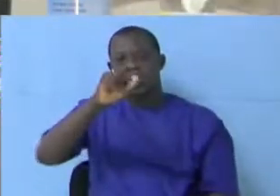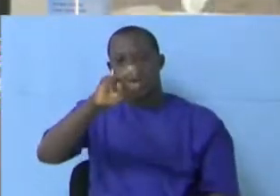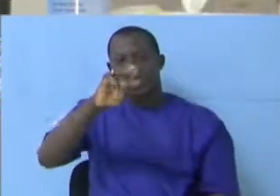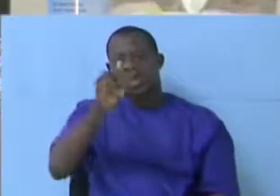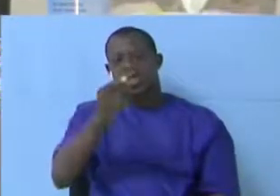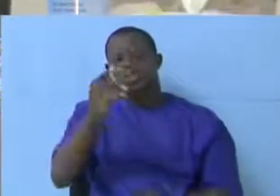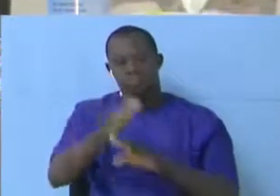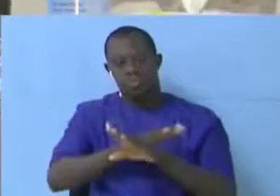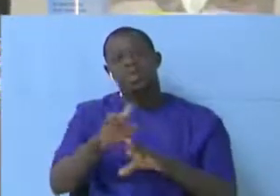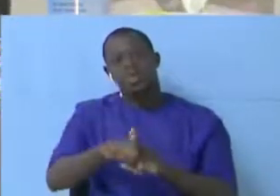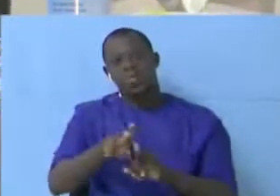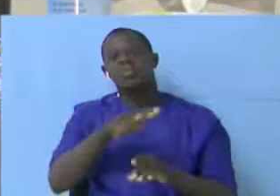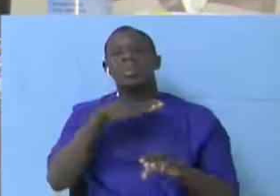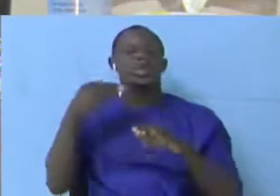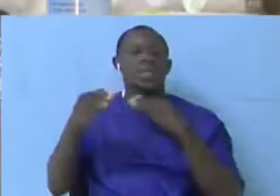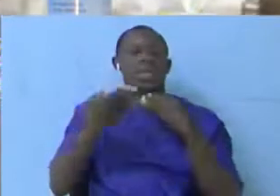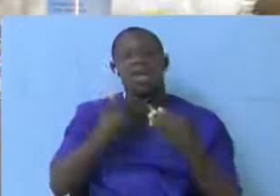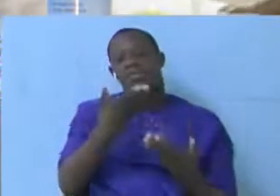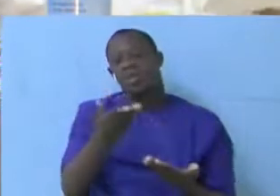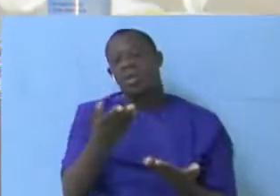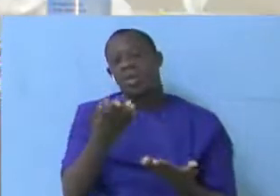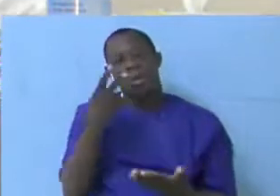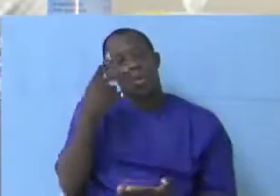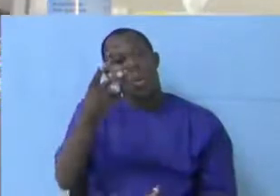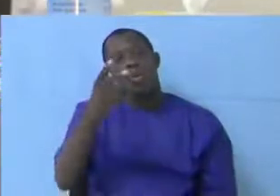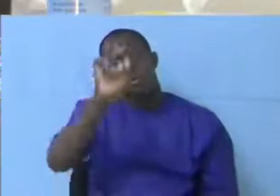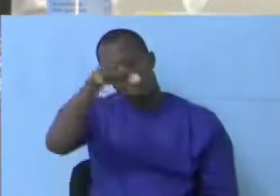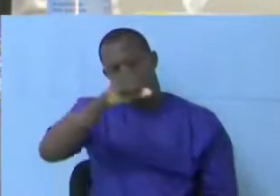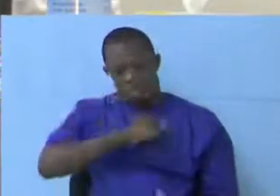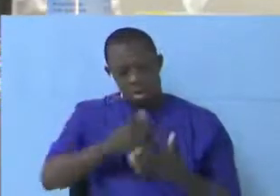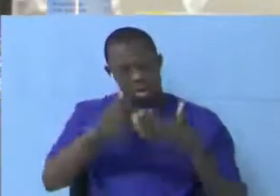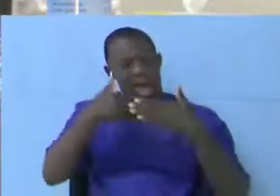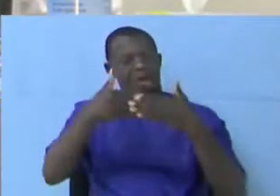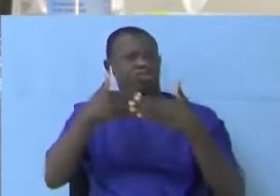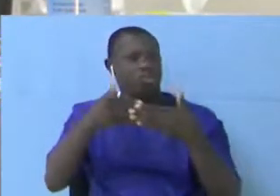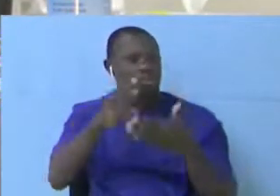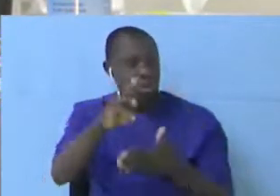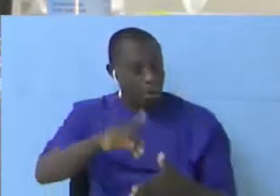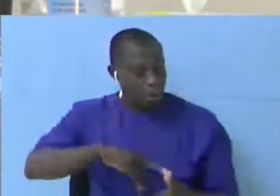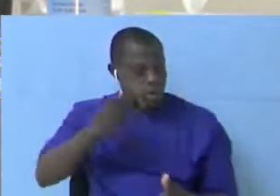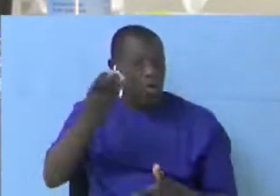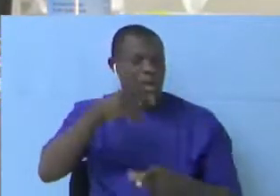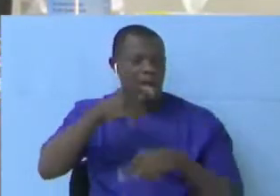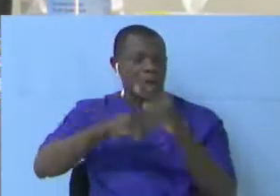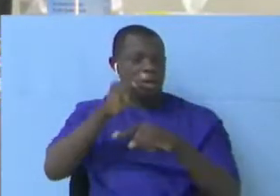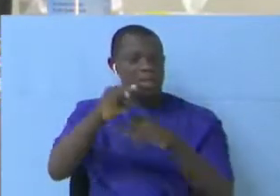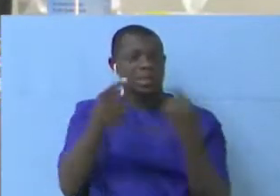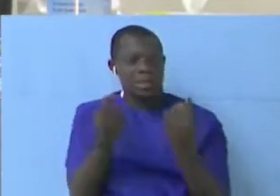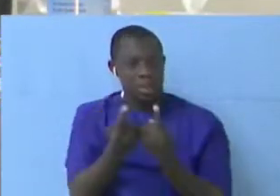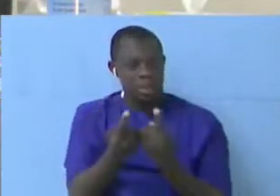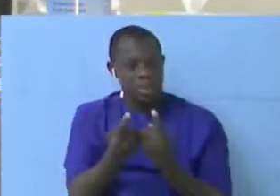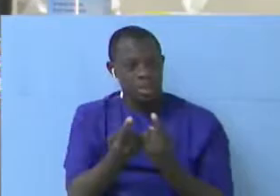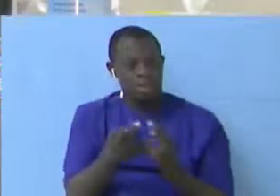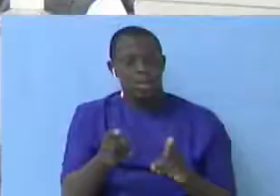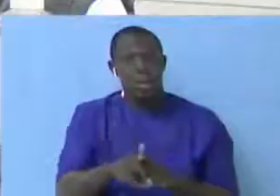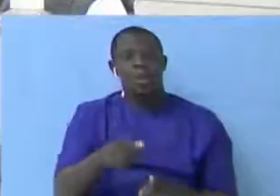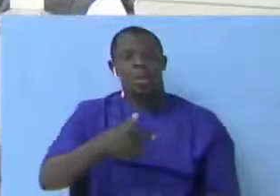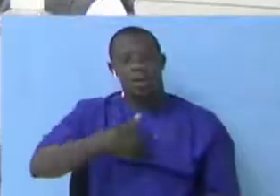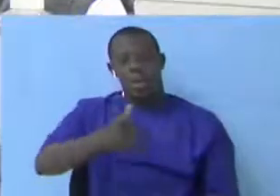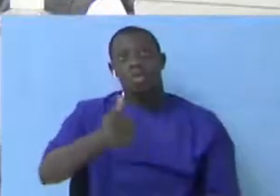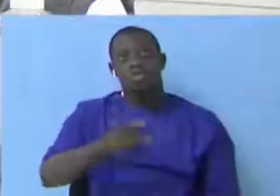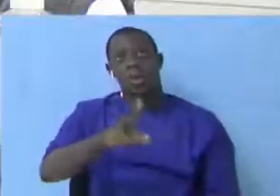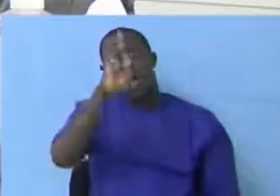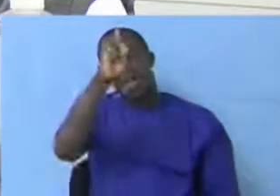Just look at your actions. La baro jube. Are you proud of that? Be se wori wala la bam. Honest to God, if I go